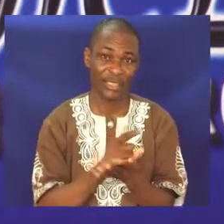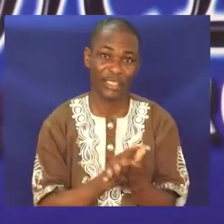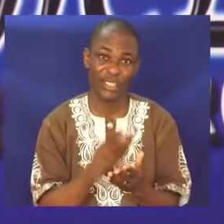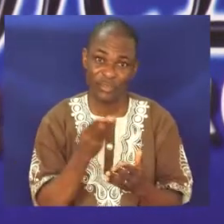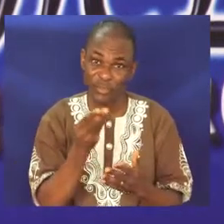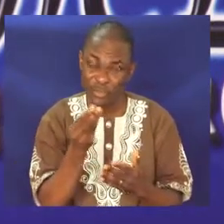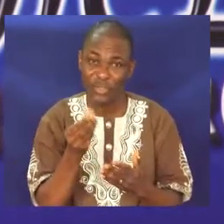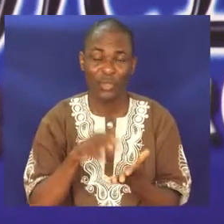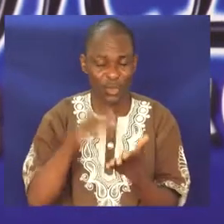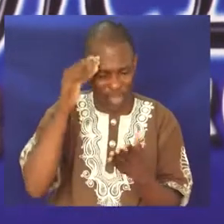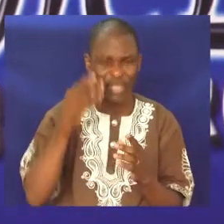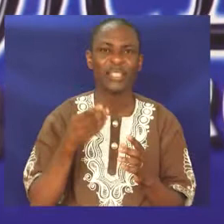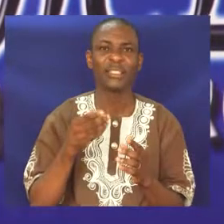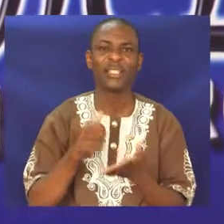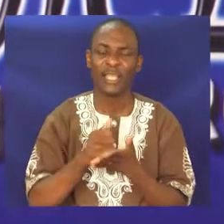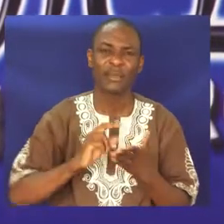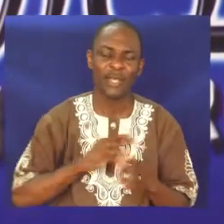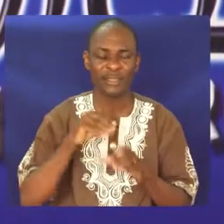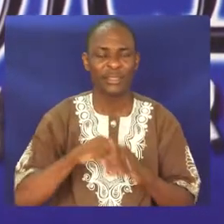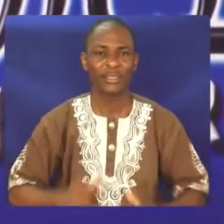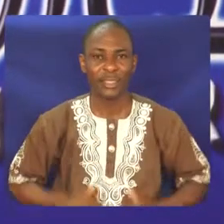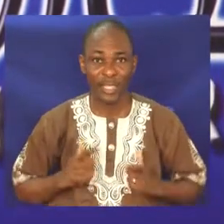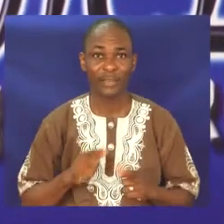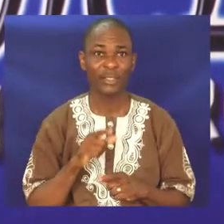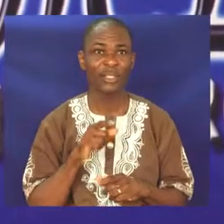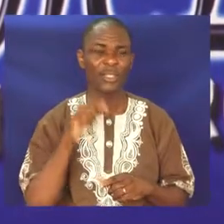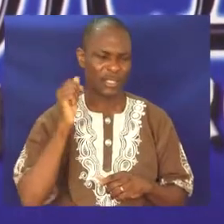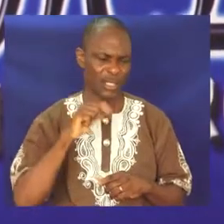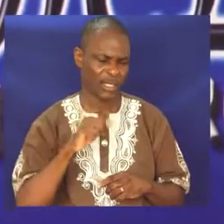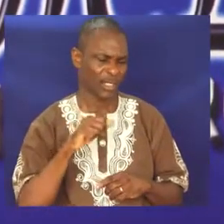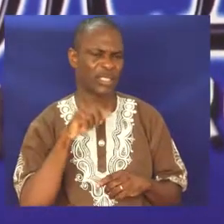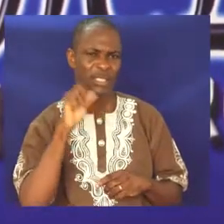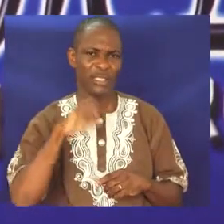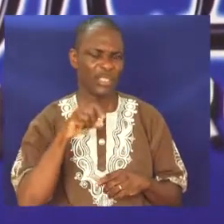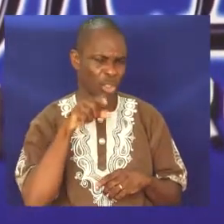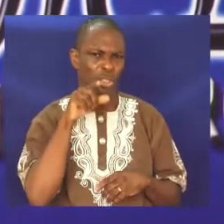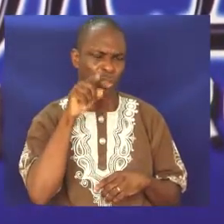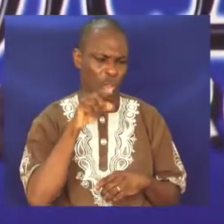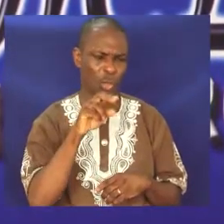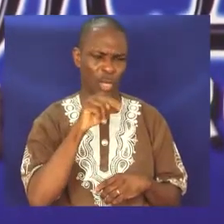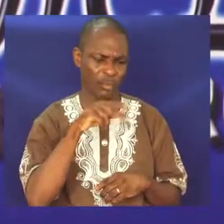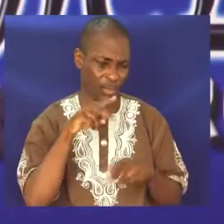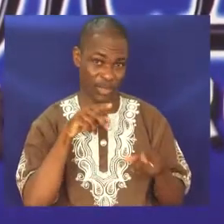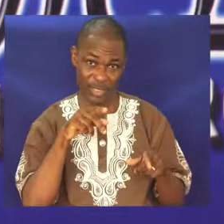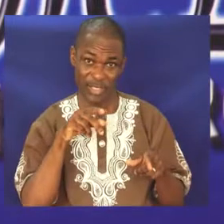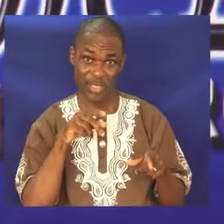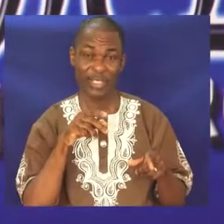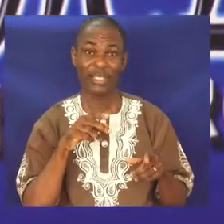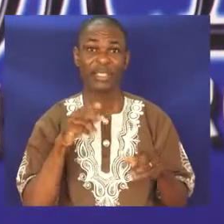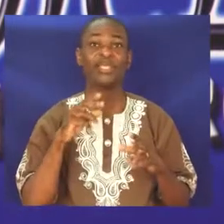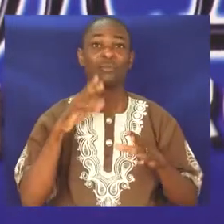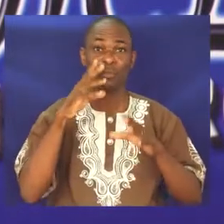an pipini o party e de enku ni ma uhurehure na emom basa wo dwina ho na wote ase ase nana akufuado no oyɛ